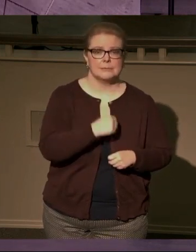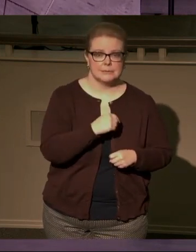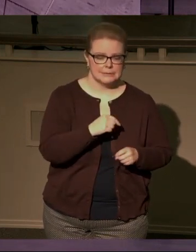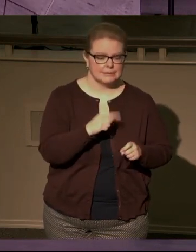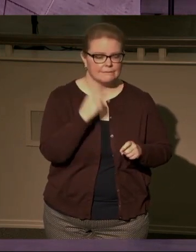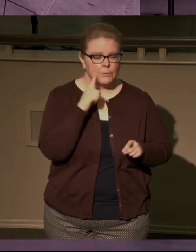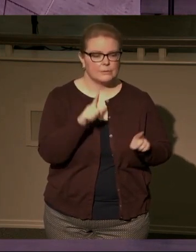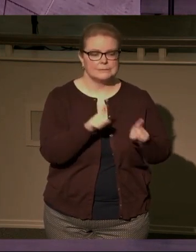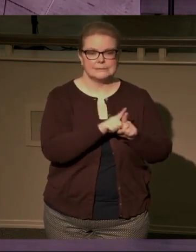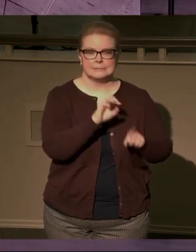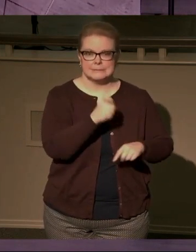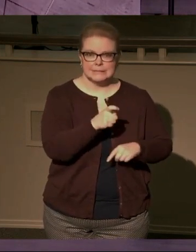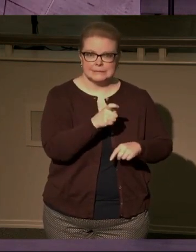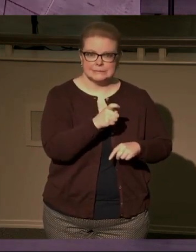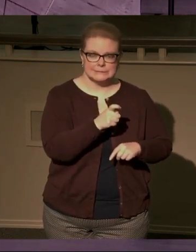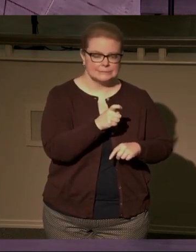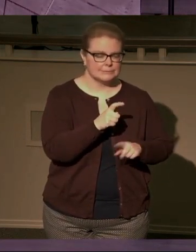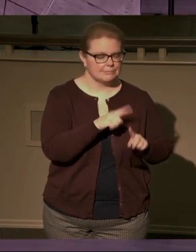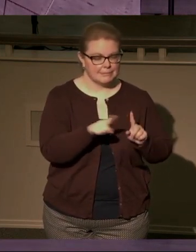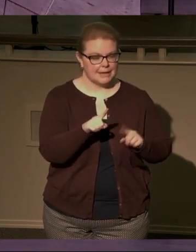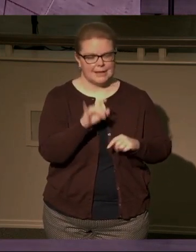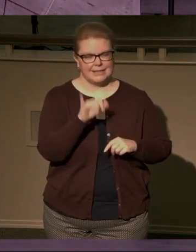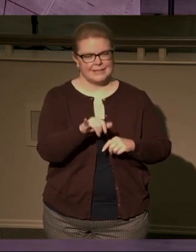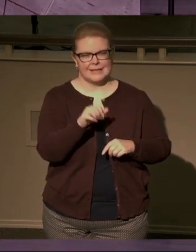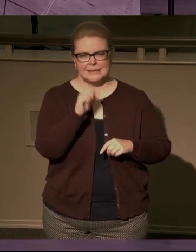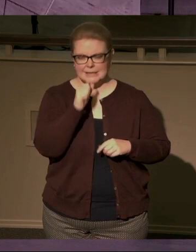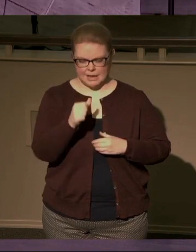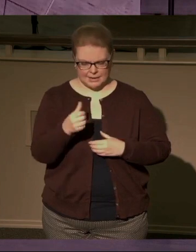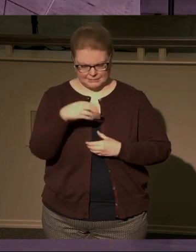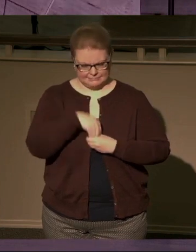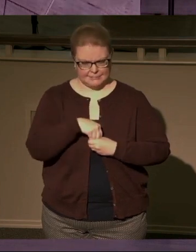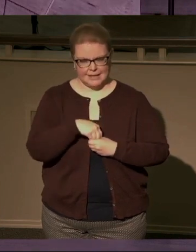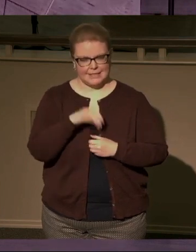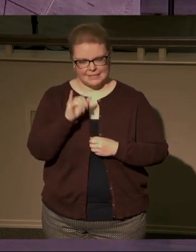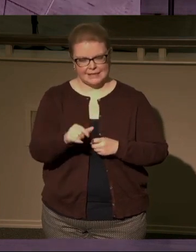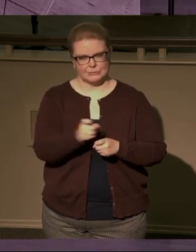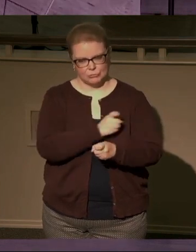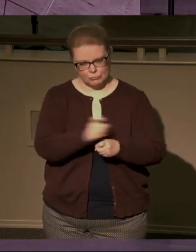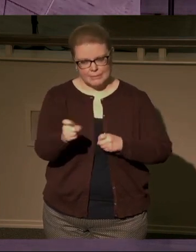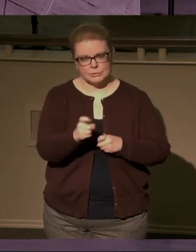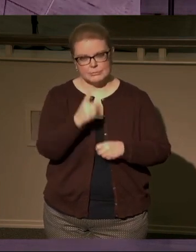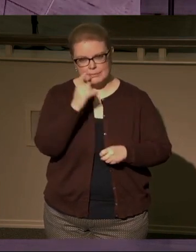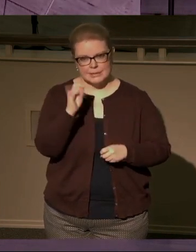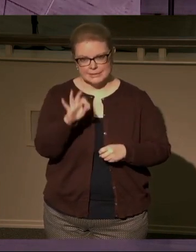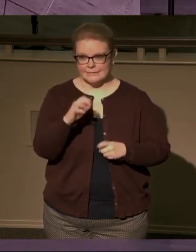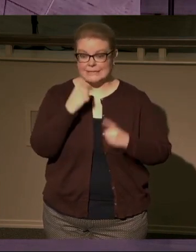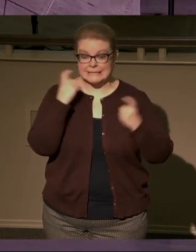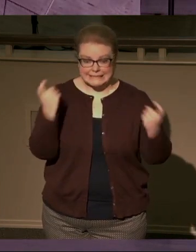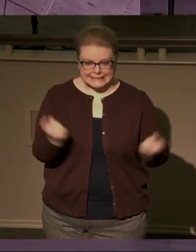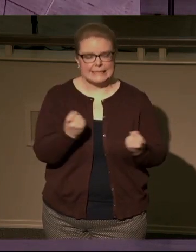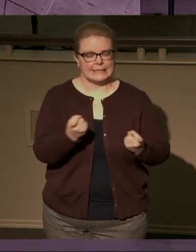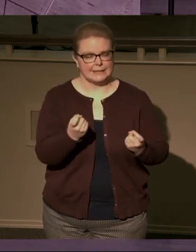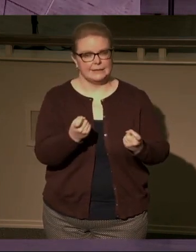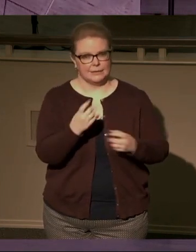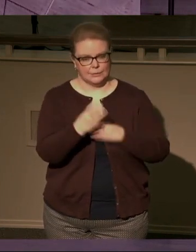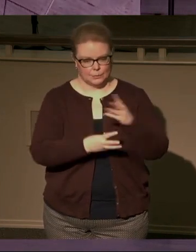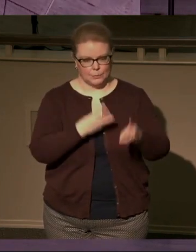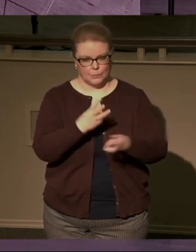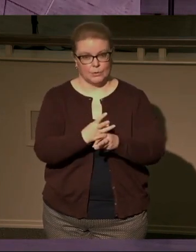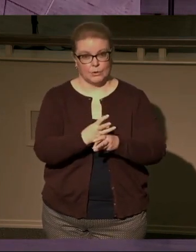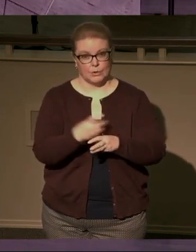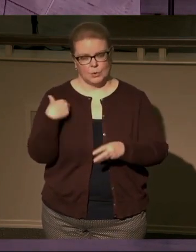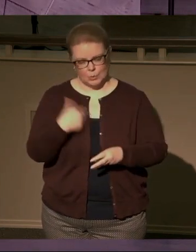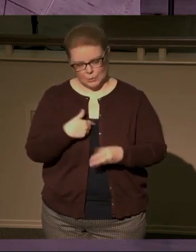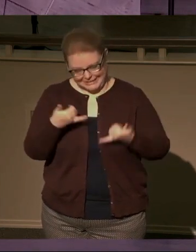appetite, but that's not an inborn matter. That is a corruption because of the fall into sin. We're